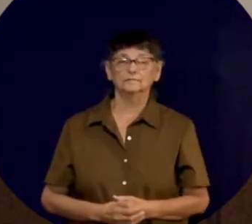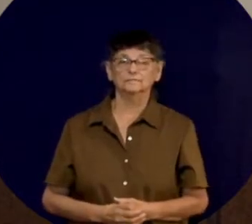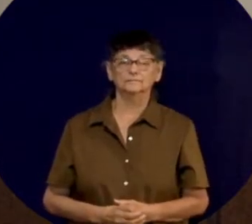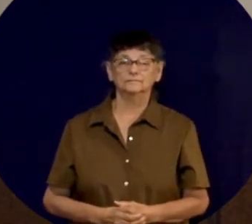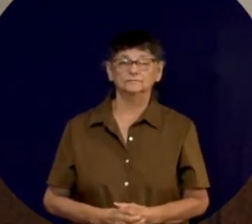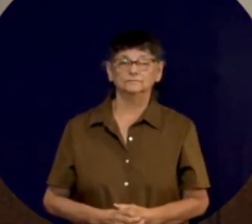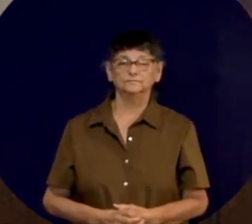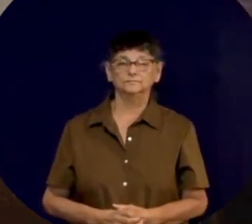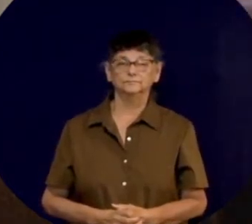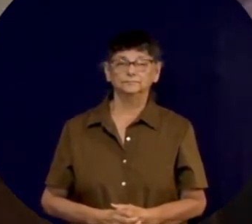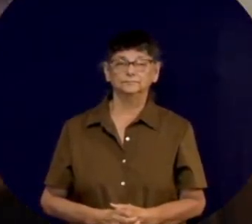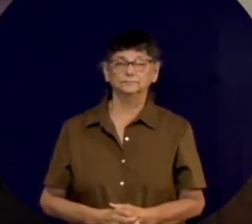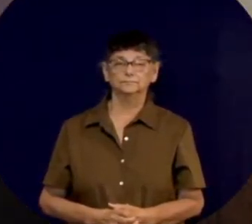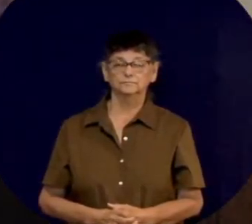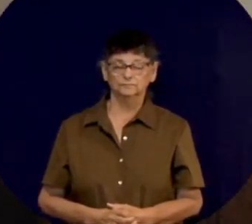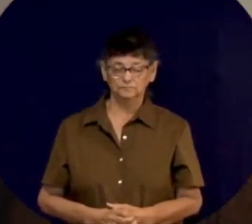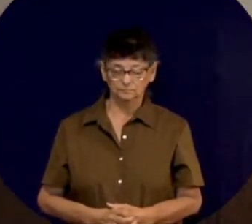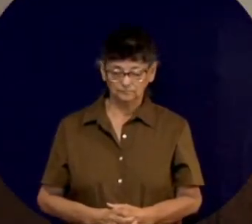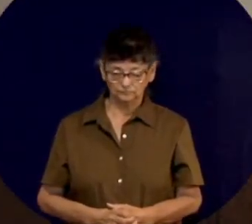God.